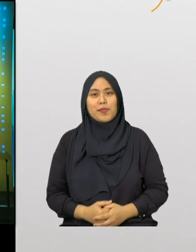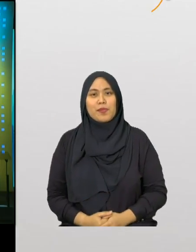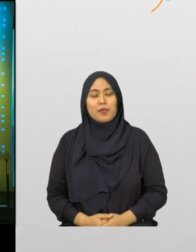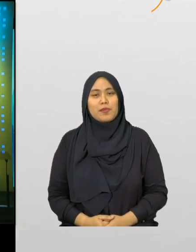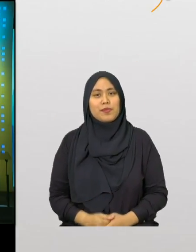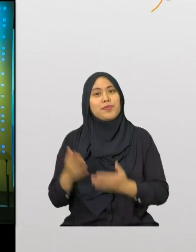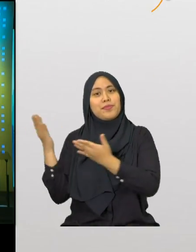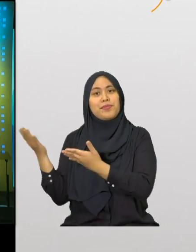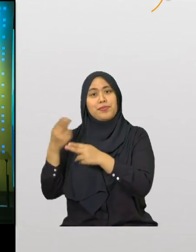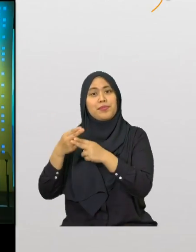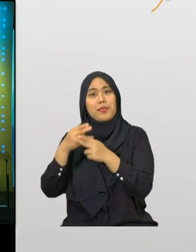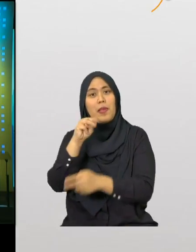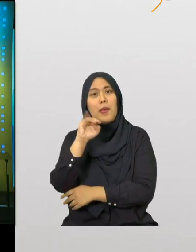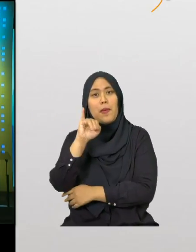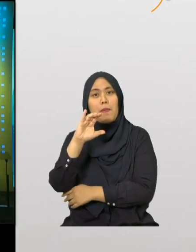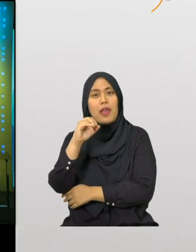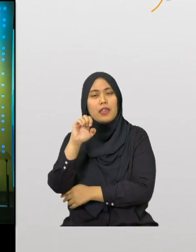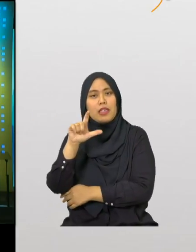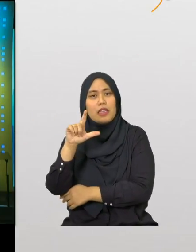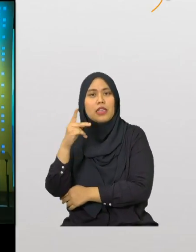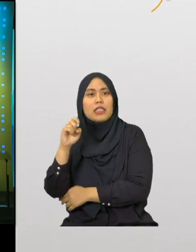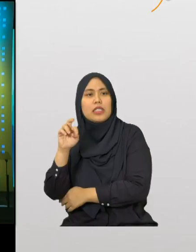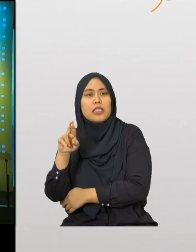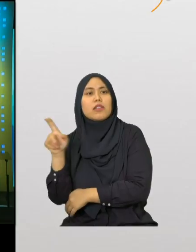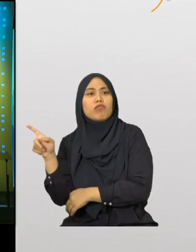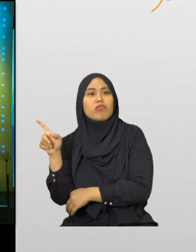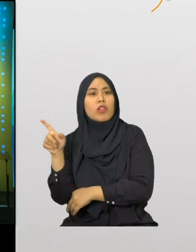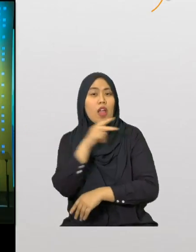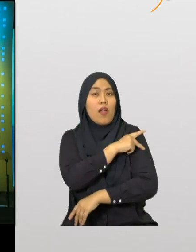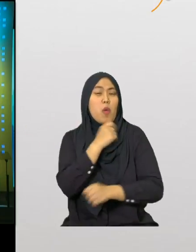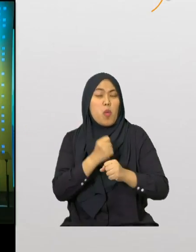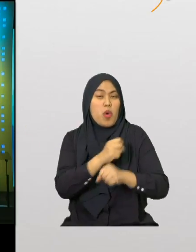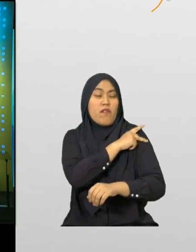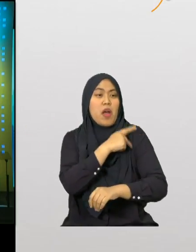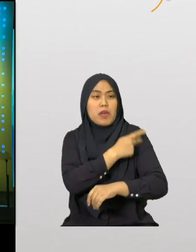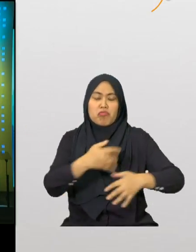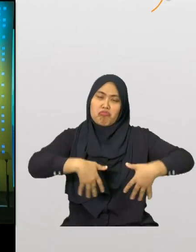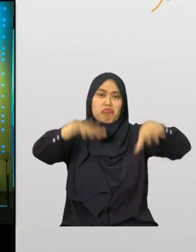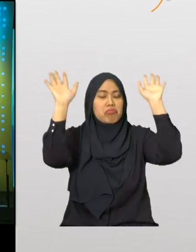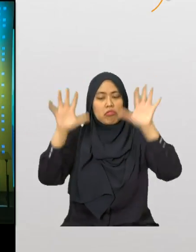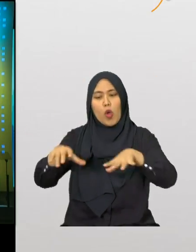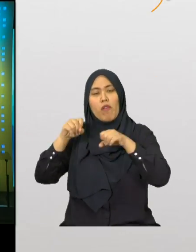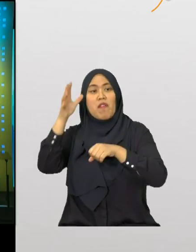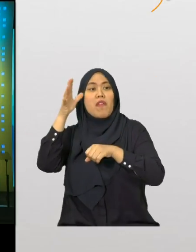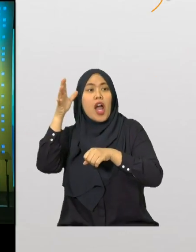This is Michael Kerr, who gave up his career as a pharmacist to take over his father's popiah business